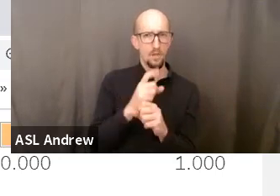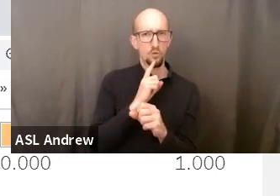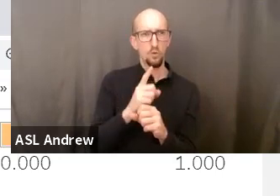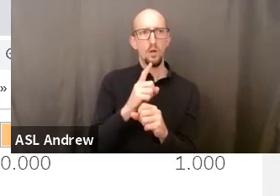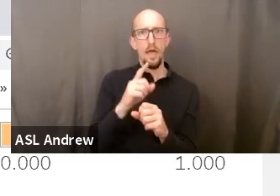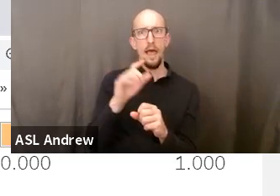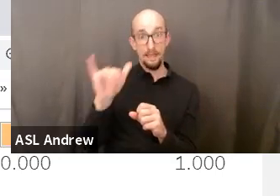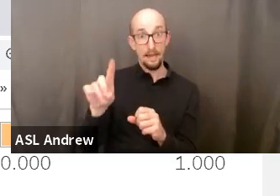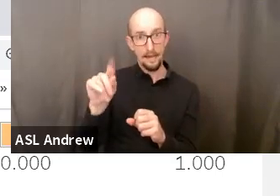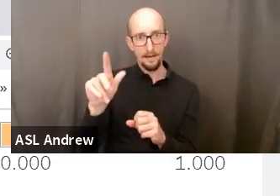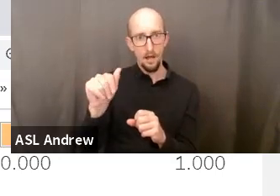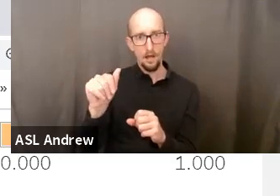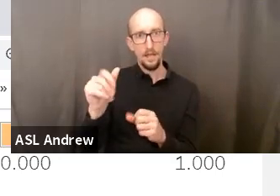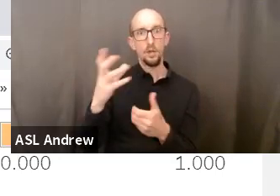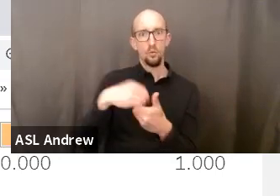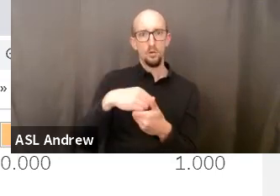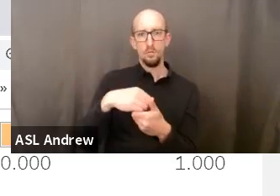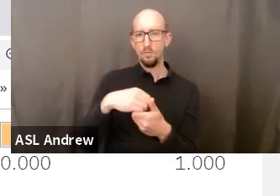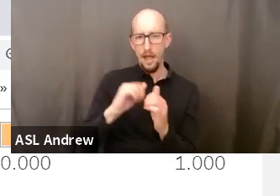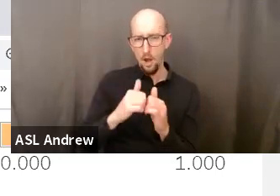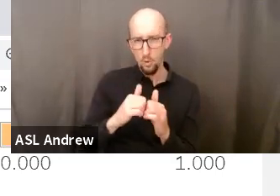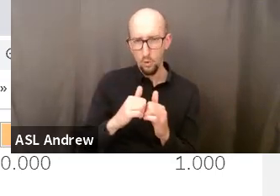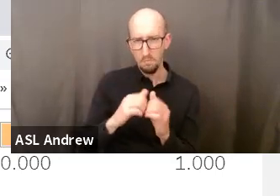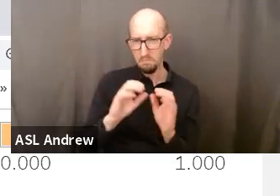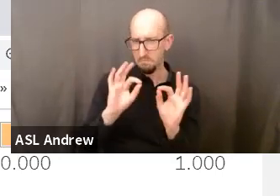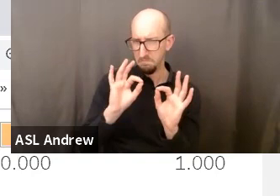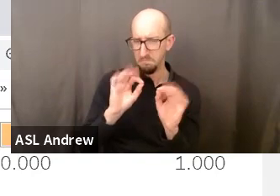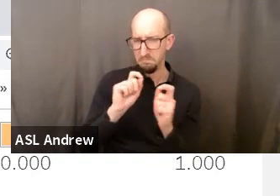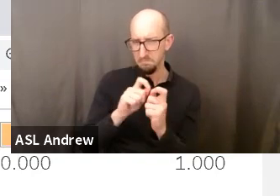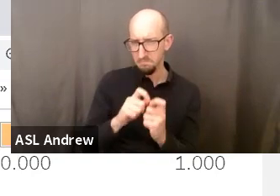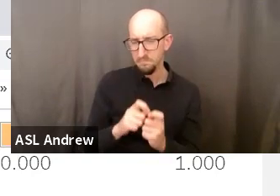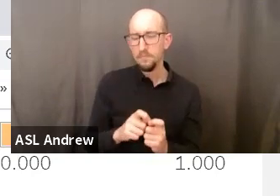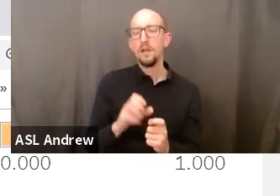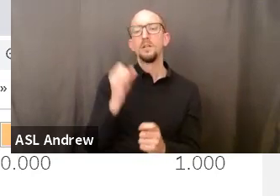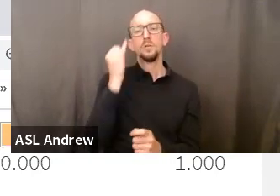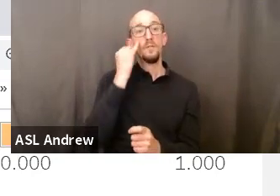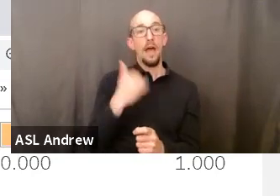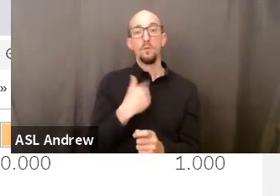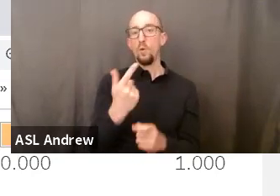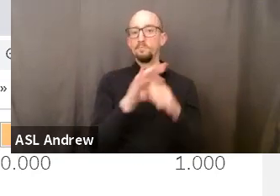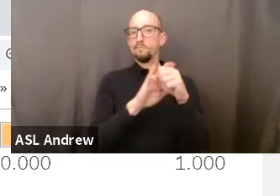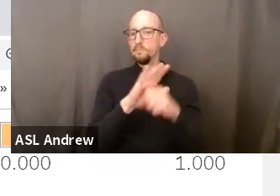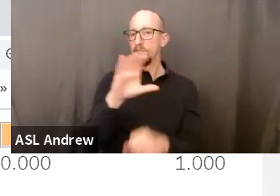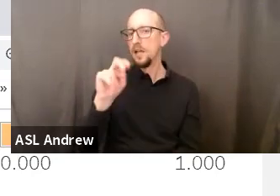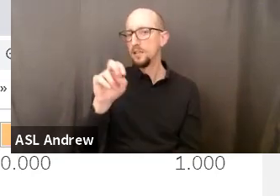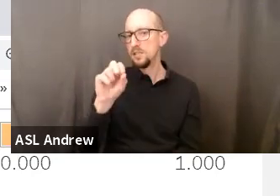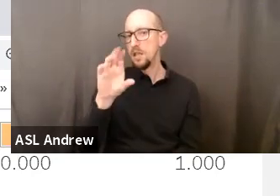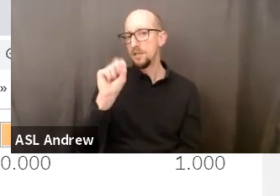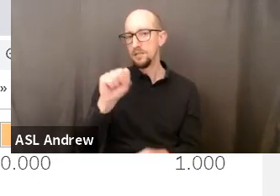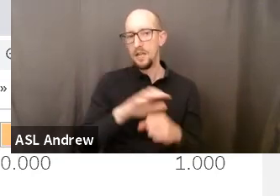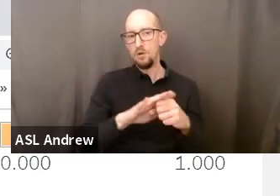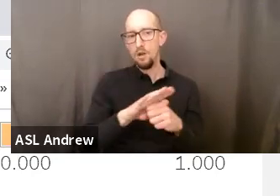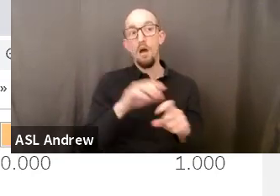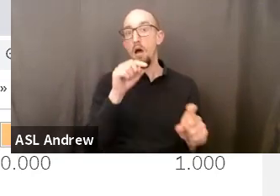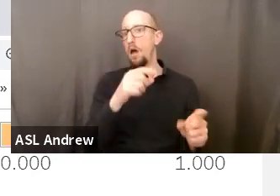included into the simulation. So if we have a census tract that has a high percentage